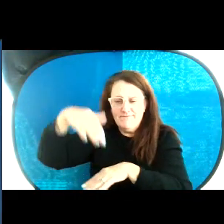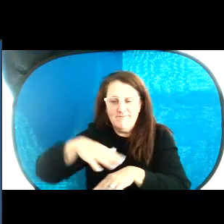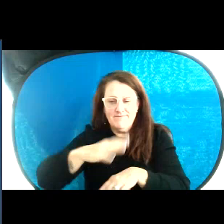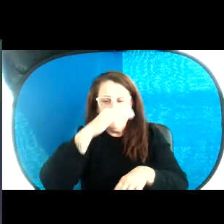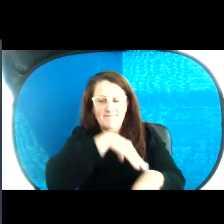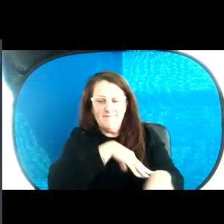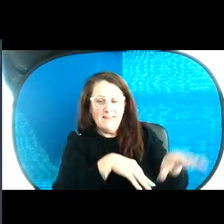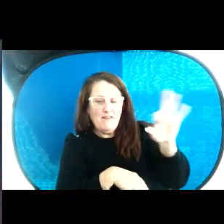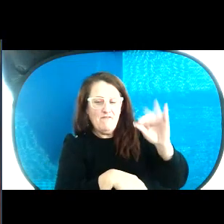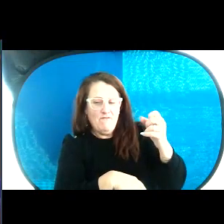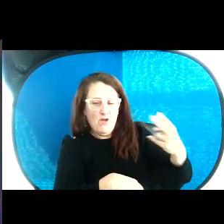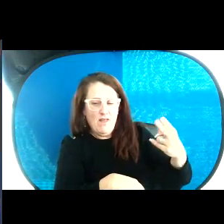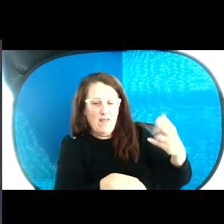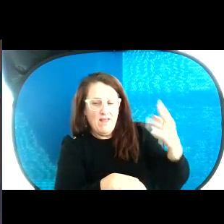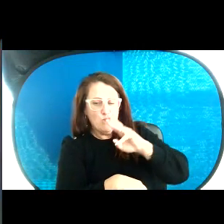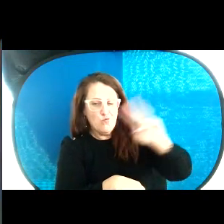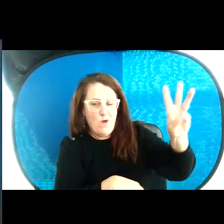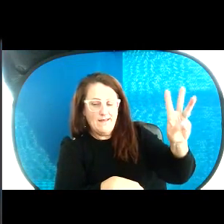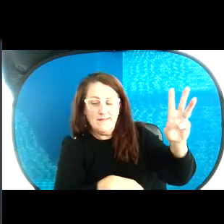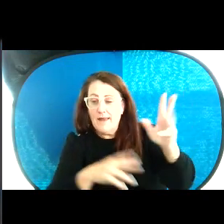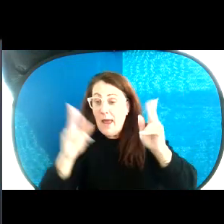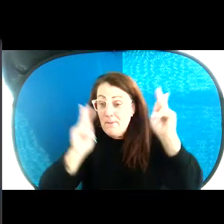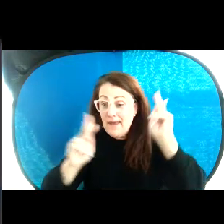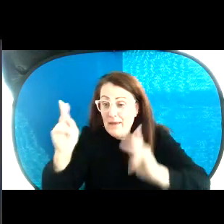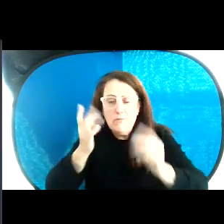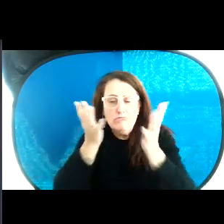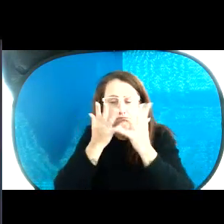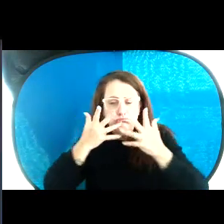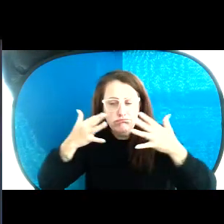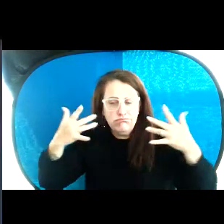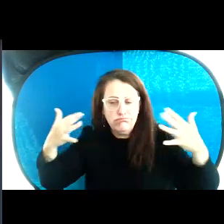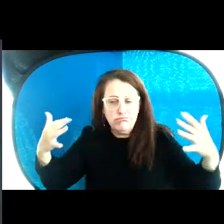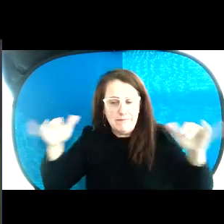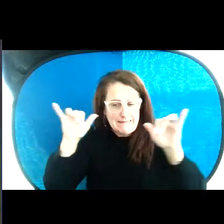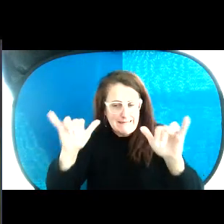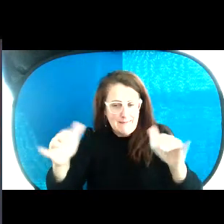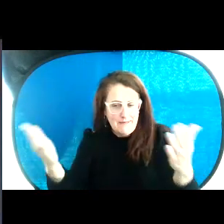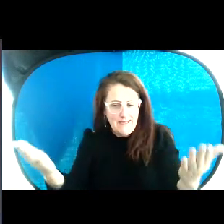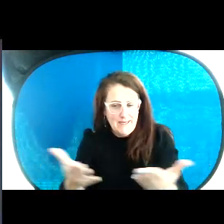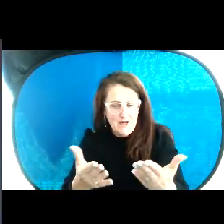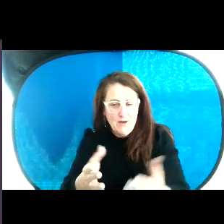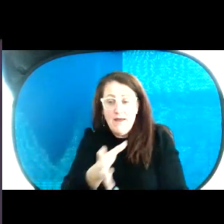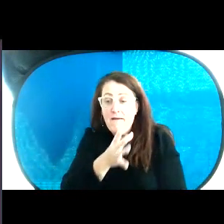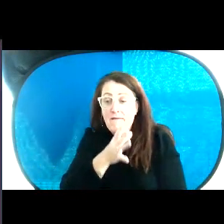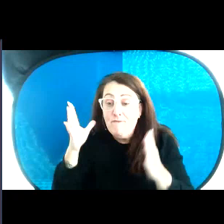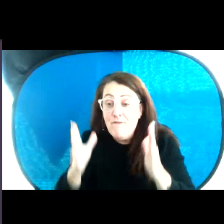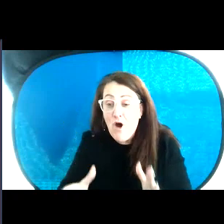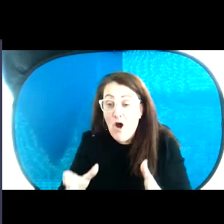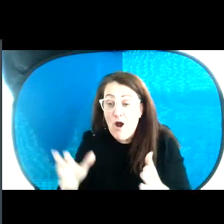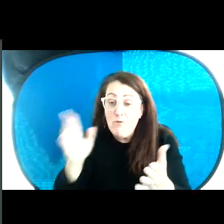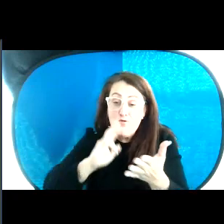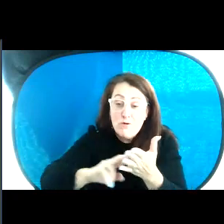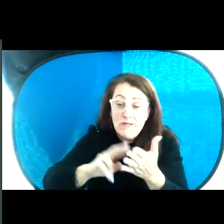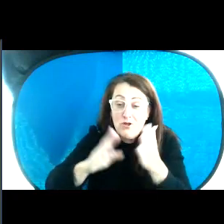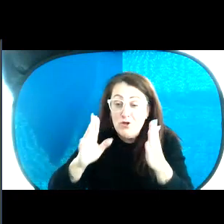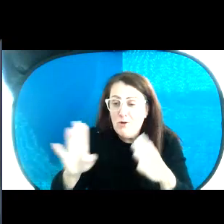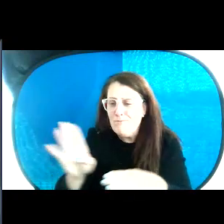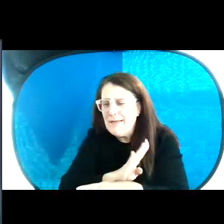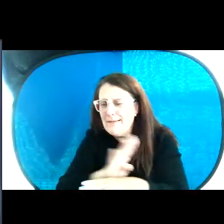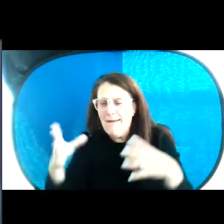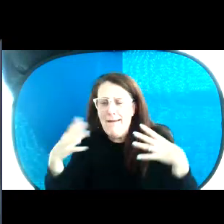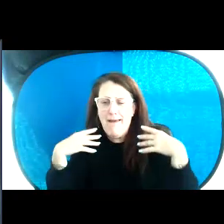west, whose people are as diverse as their enterprises. This county is home to farmers, researchers, business owners, healthcare